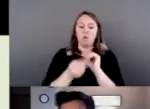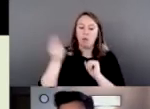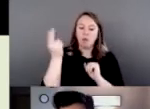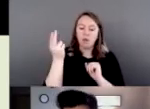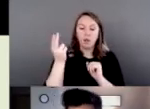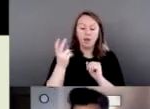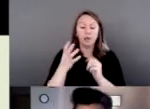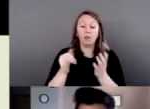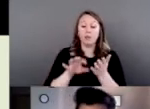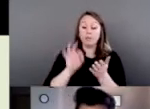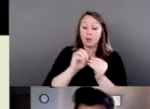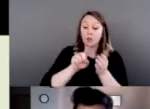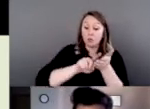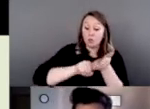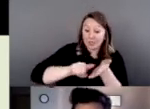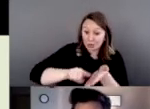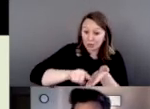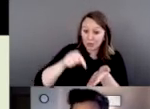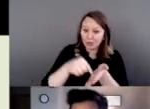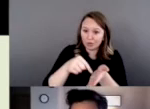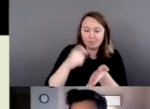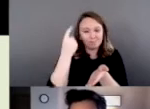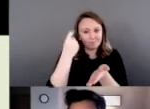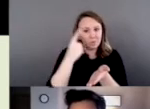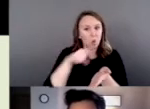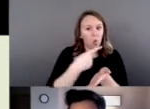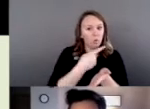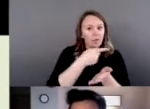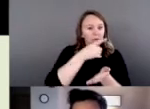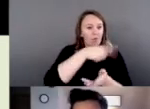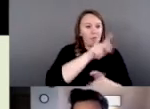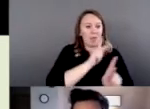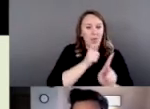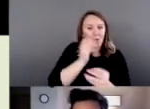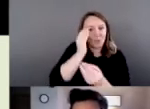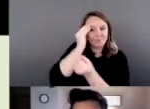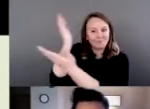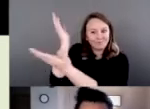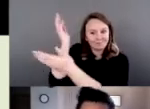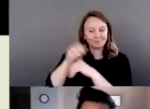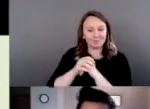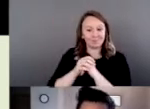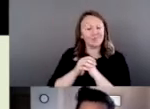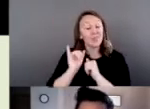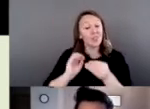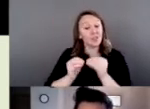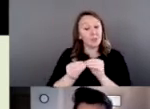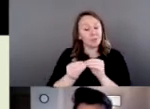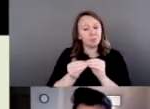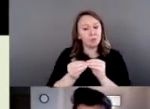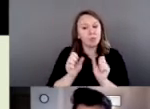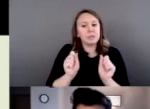official reports is what is reported. Therefore, these rates could be so much higher than what we actually